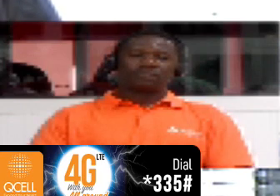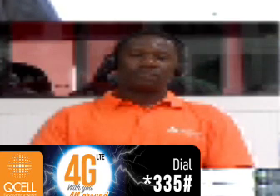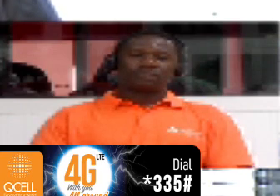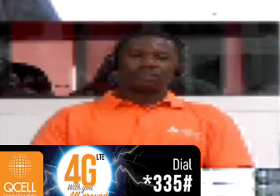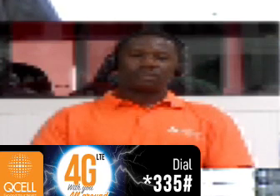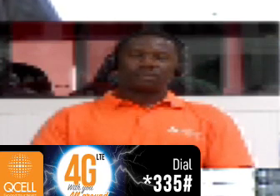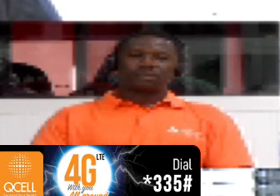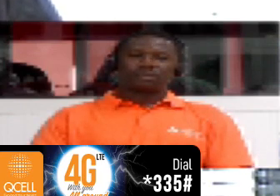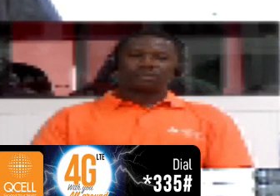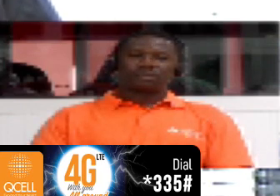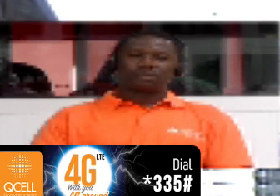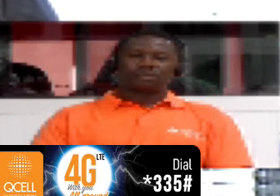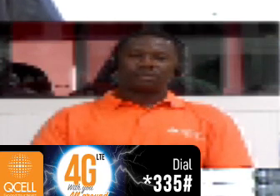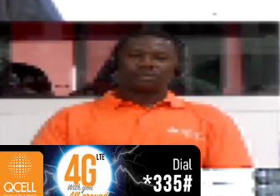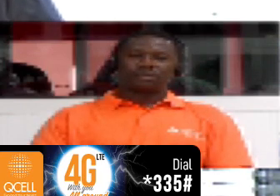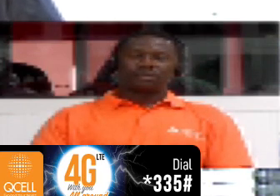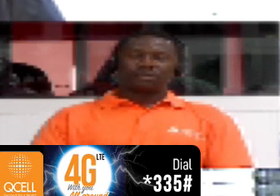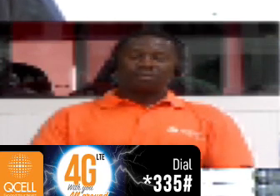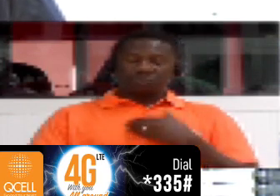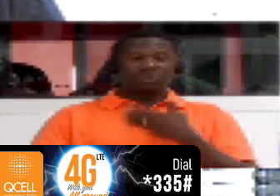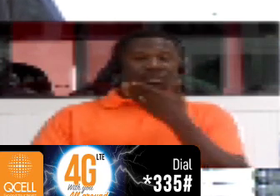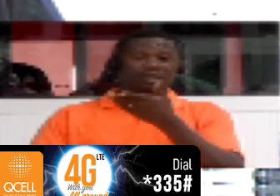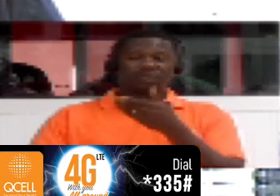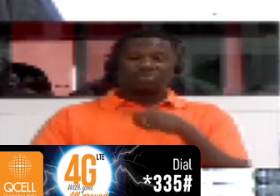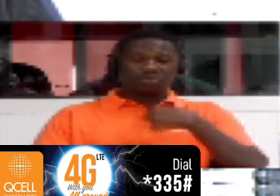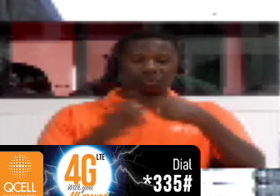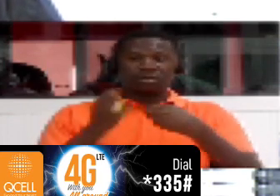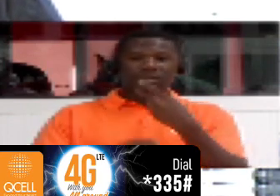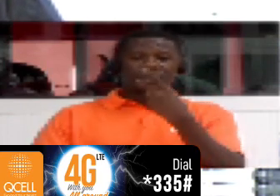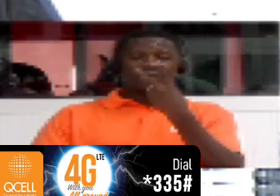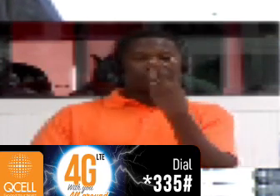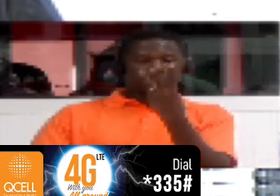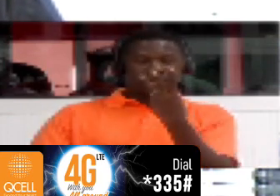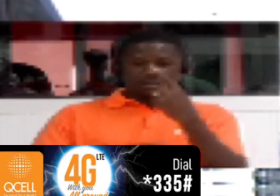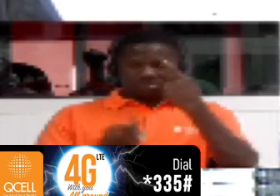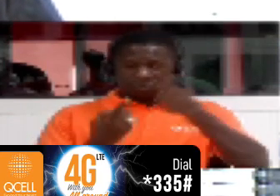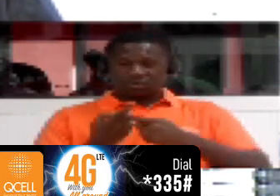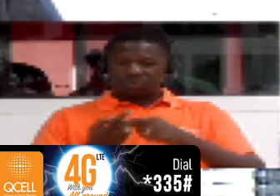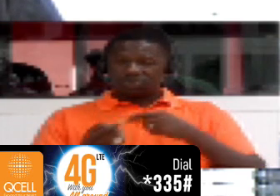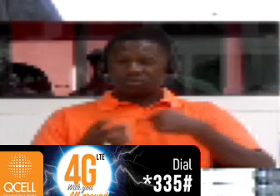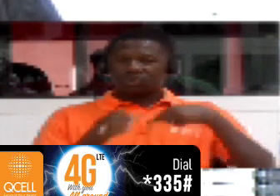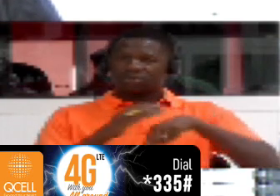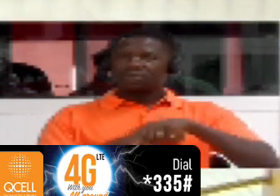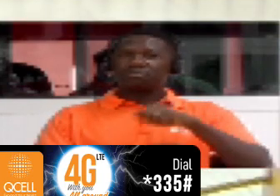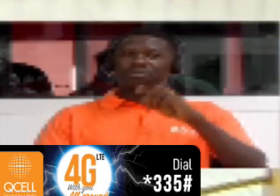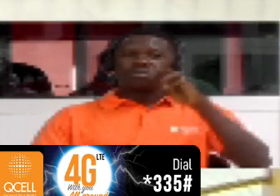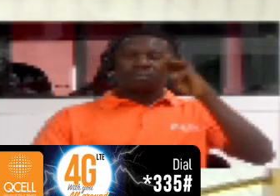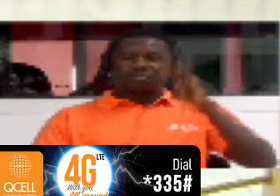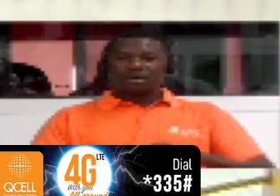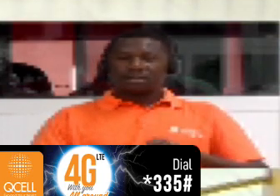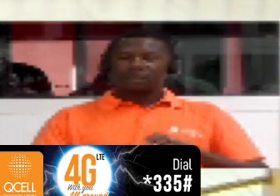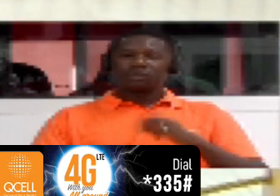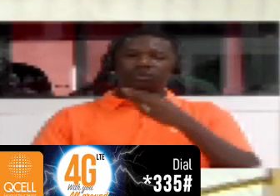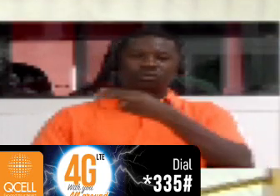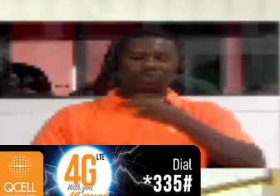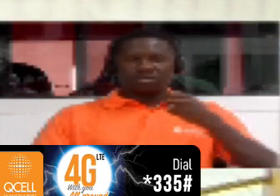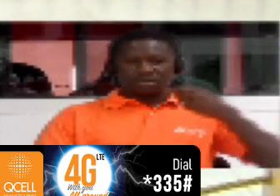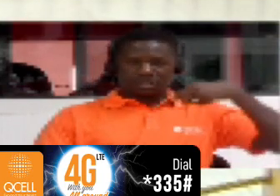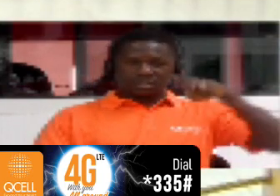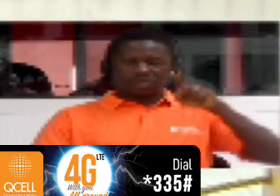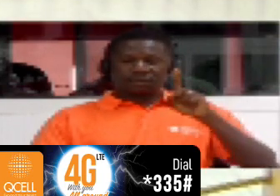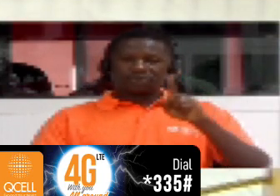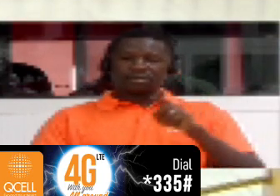March 2011. I was there for about 3 months and it was in March 2011. Natan Tombo Mol Konopru